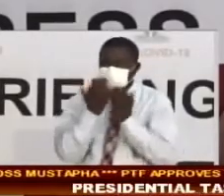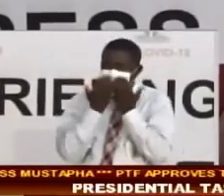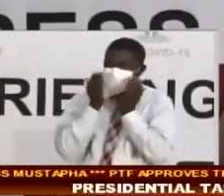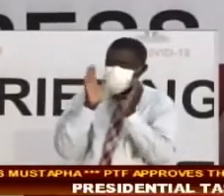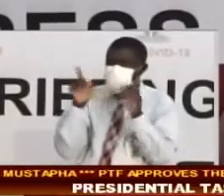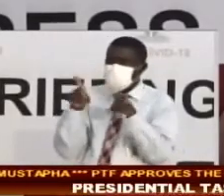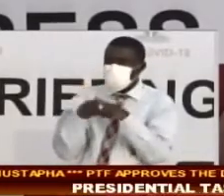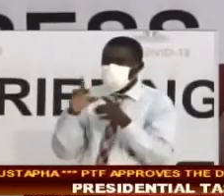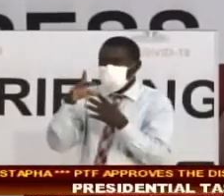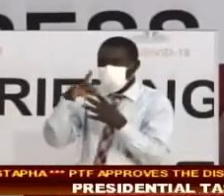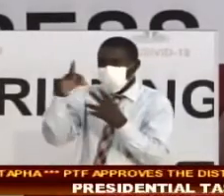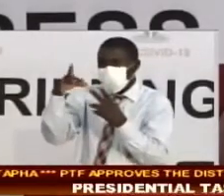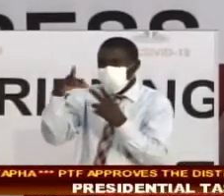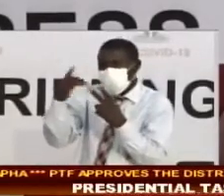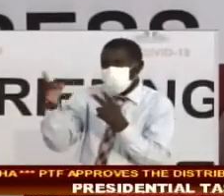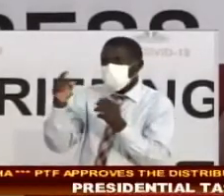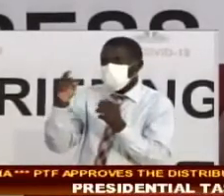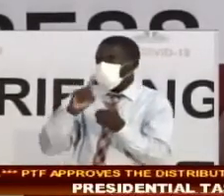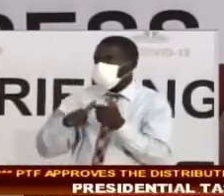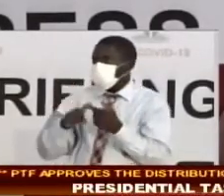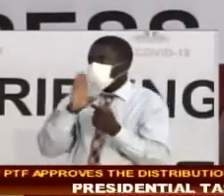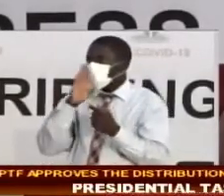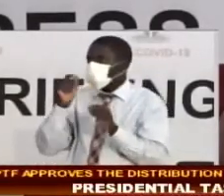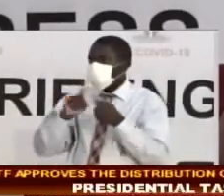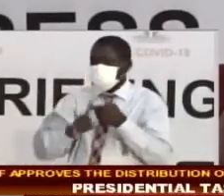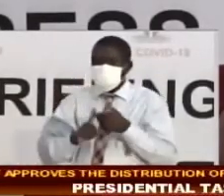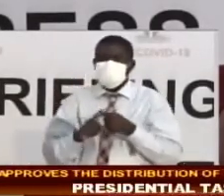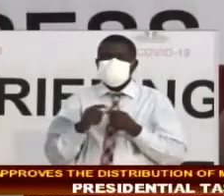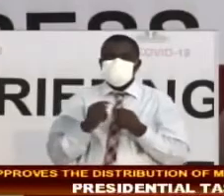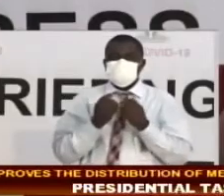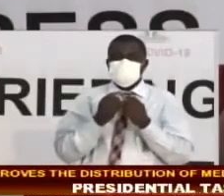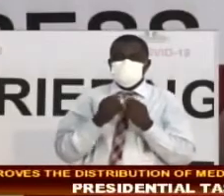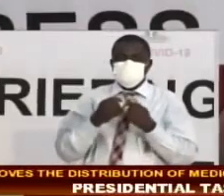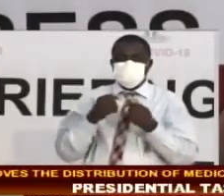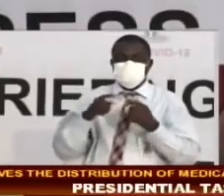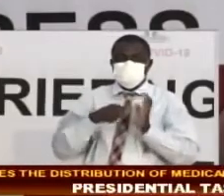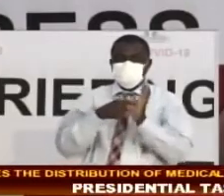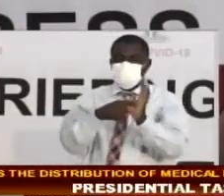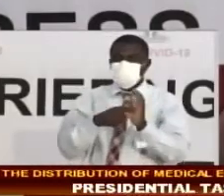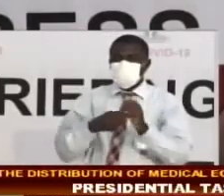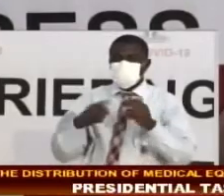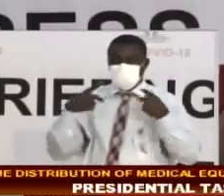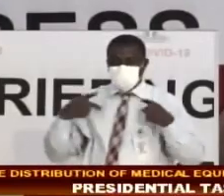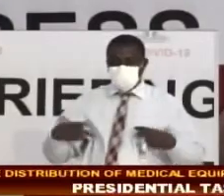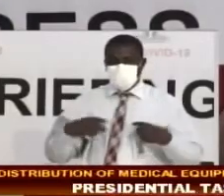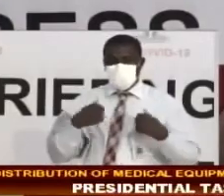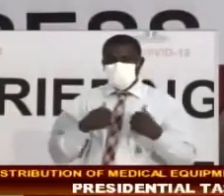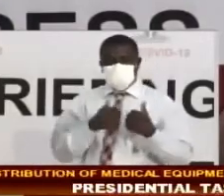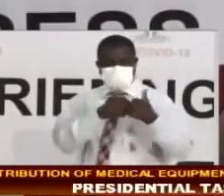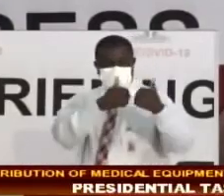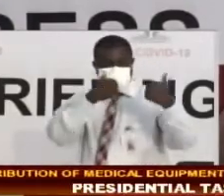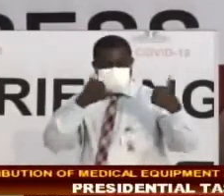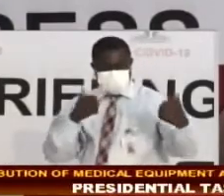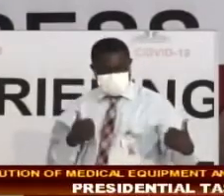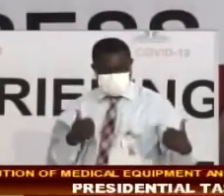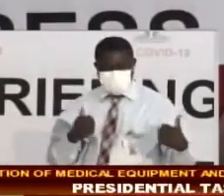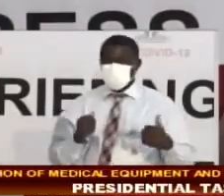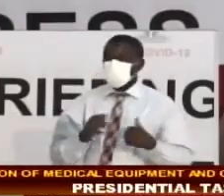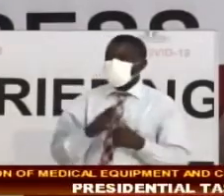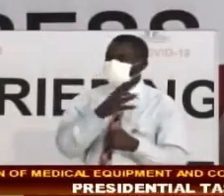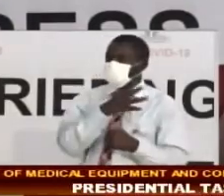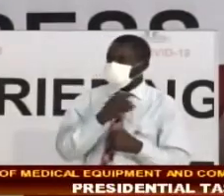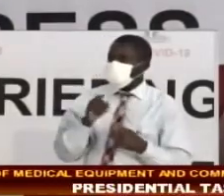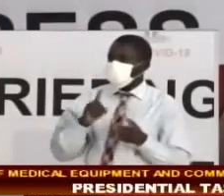addition to the routine measures of physical distancing, avoiding mass gatherings, and respiratory